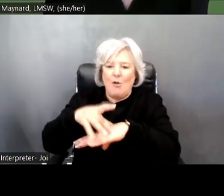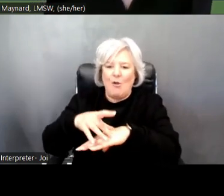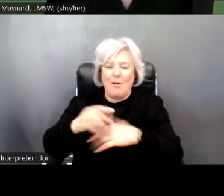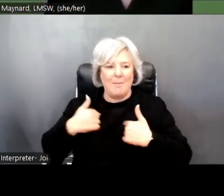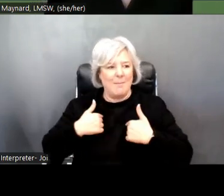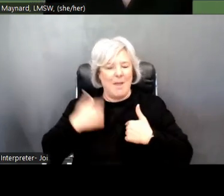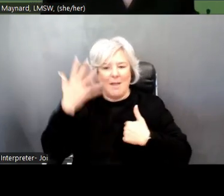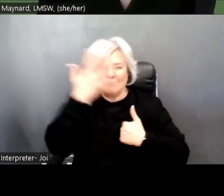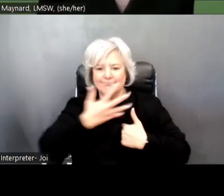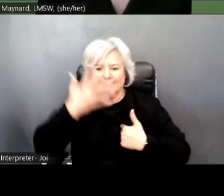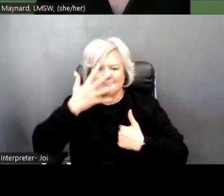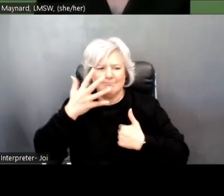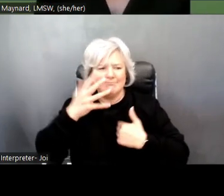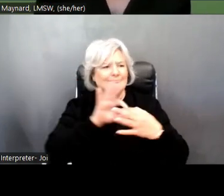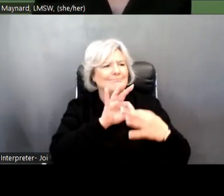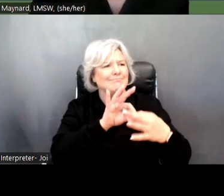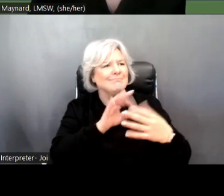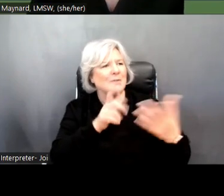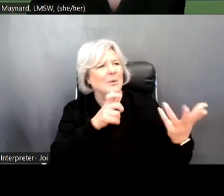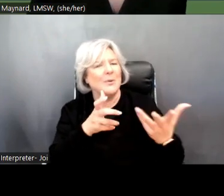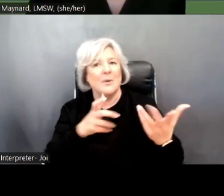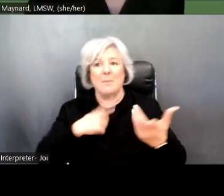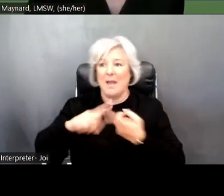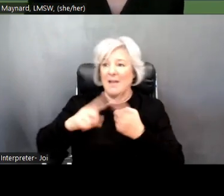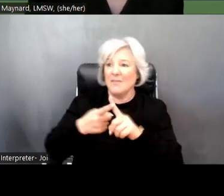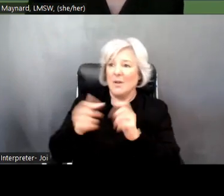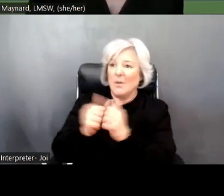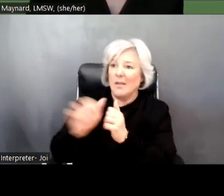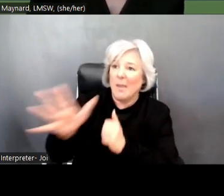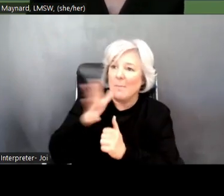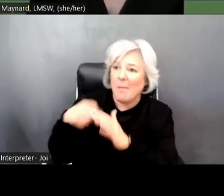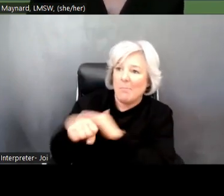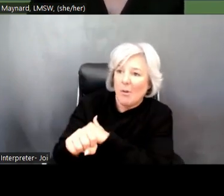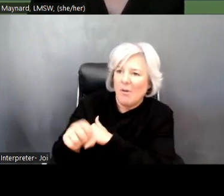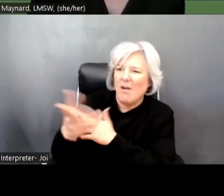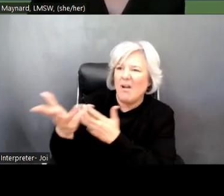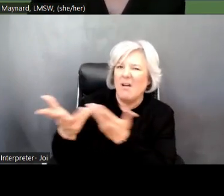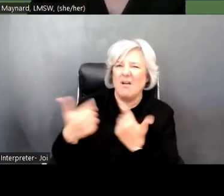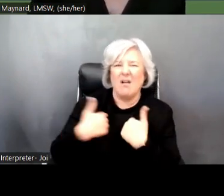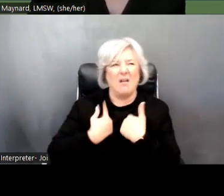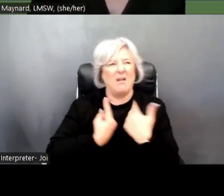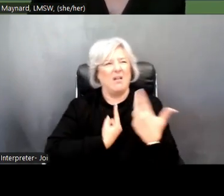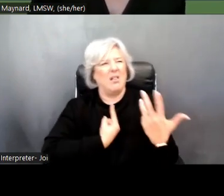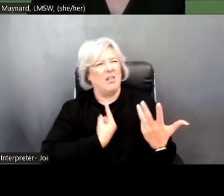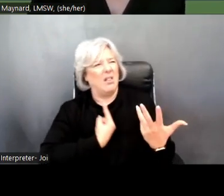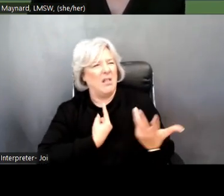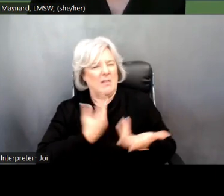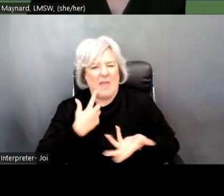normal, right? All my friends are with their mom who gave birth to them. So that loss of what's